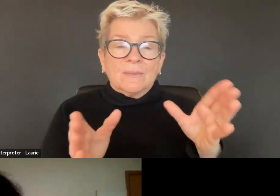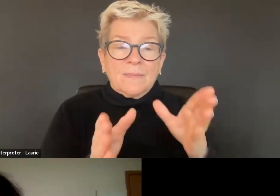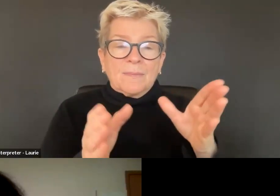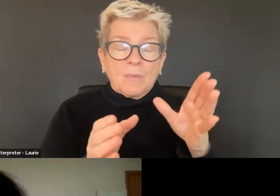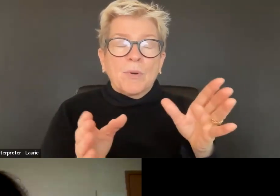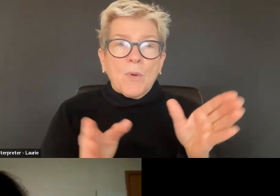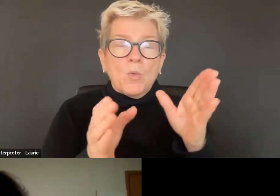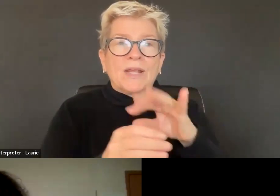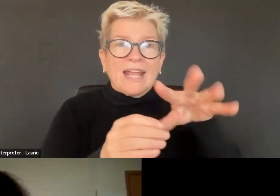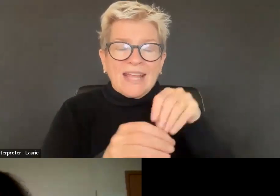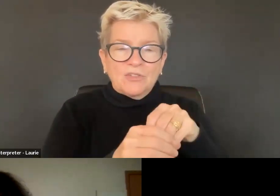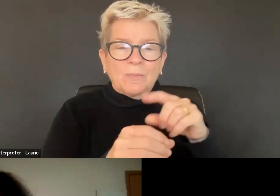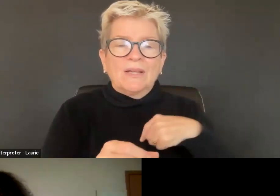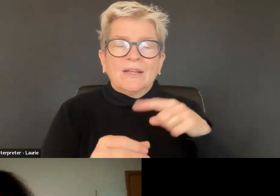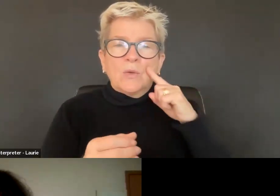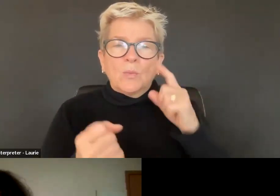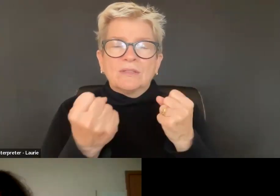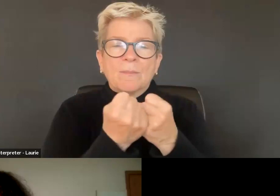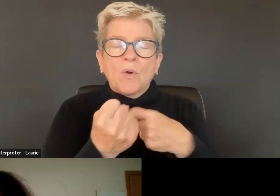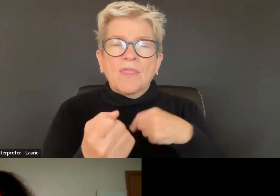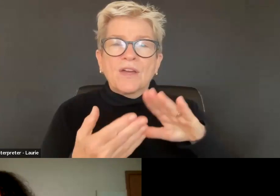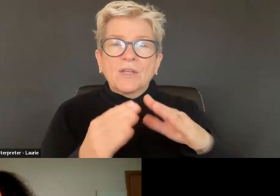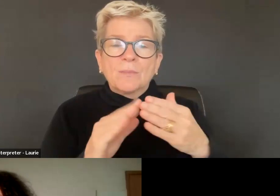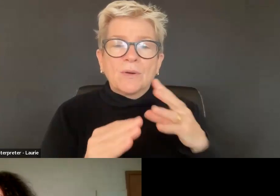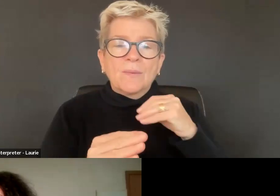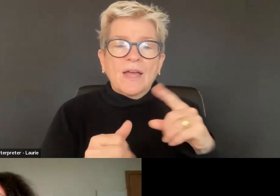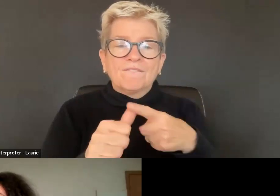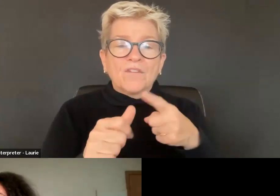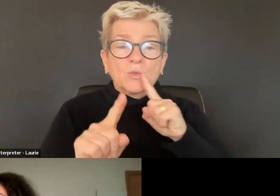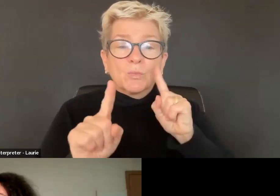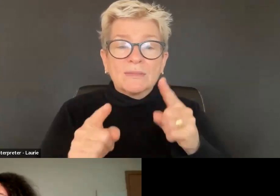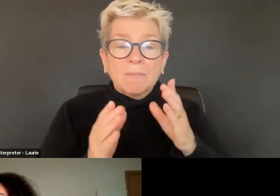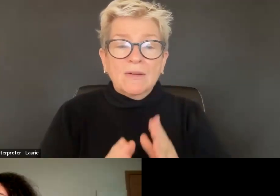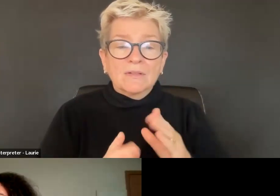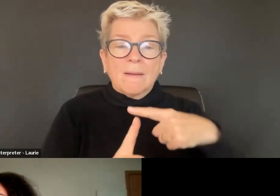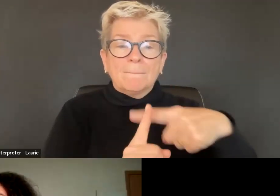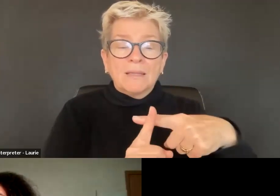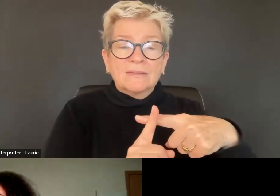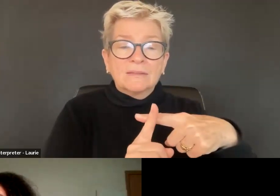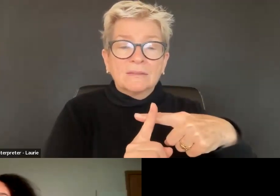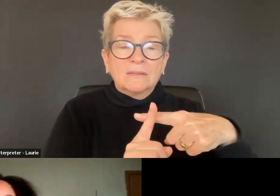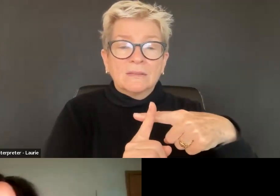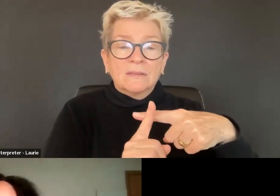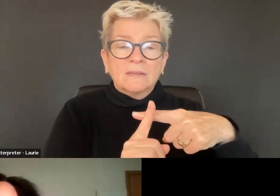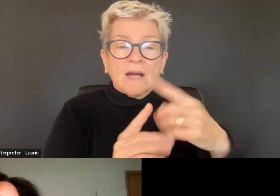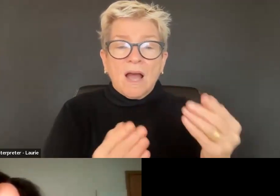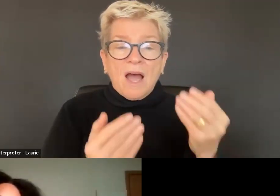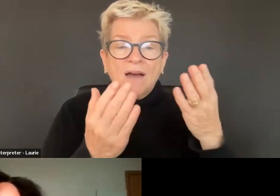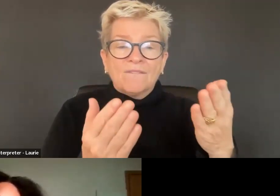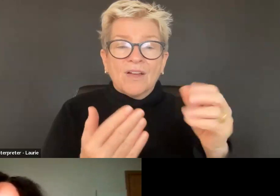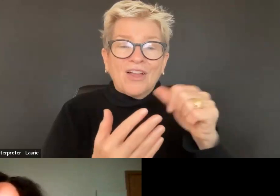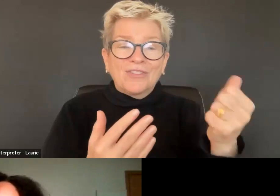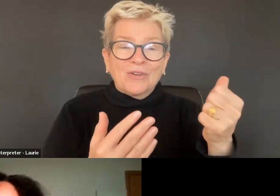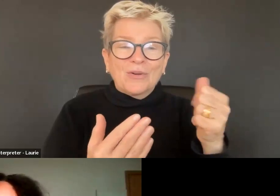community and supports not only the community and first responders, but it offers an